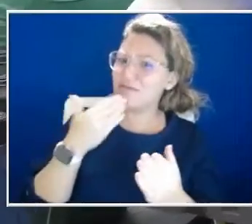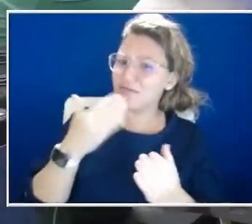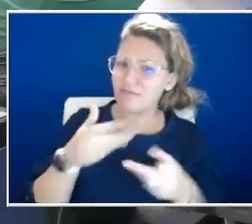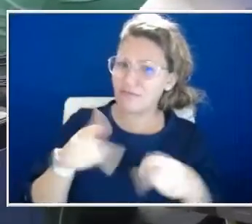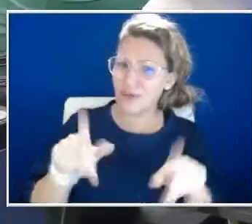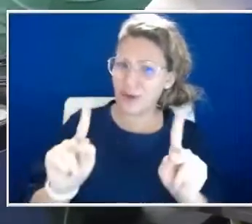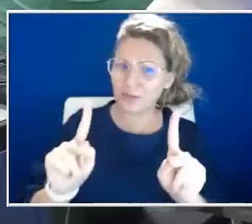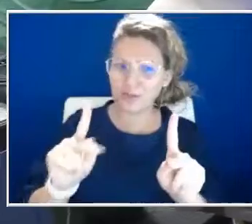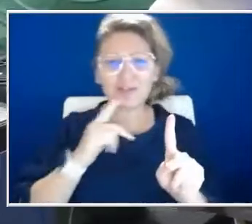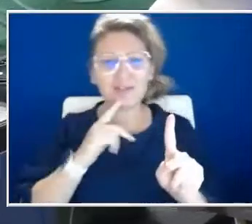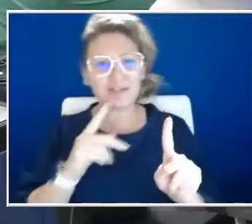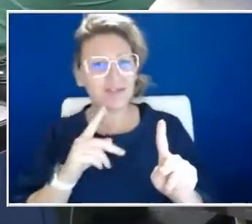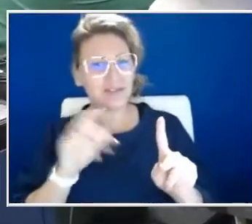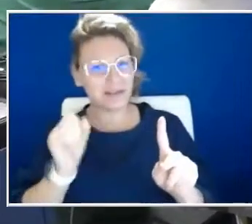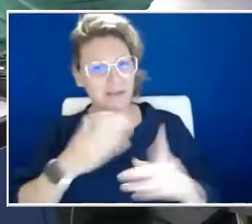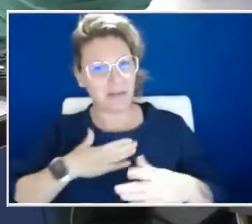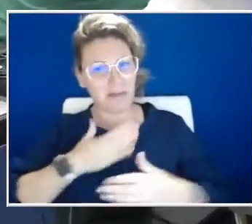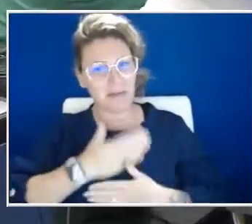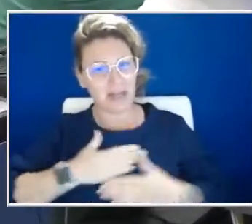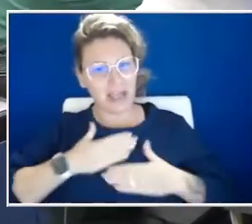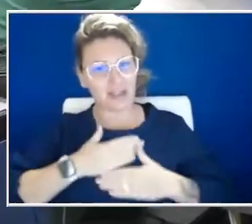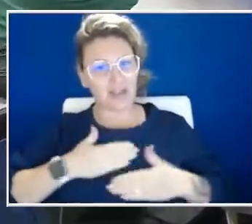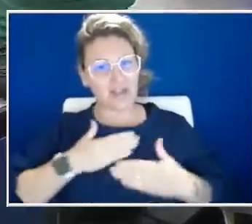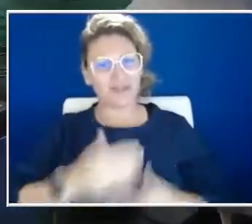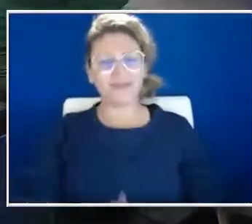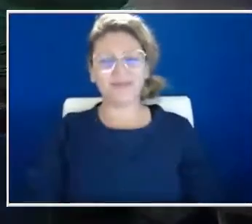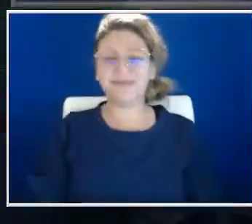girl. Oh, my pleasure.